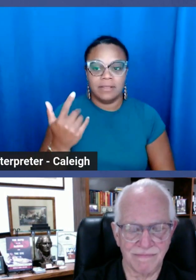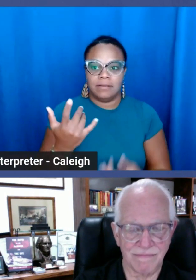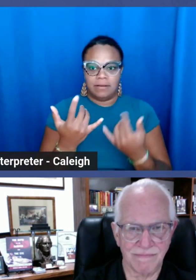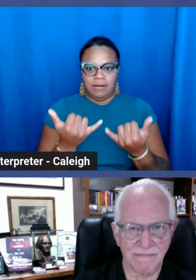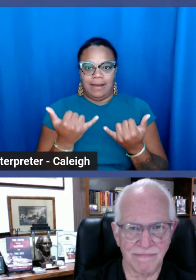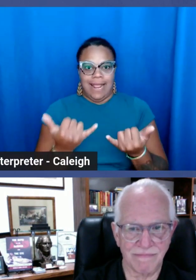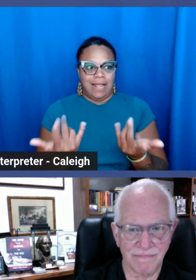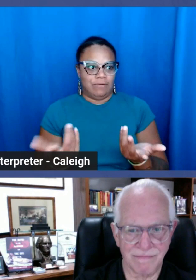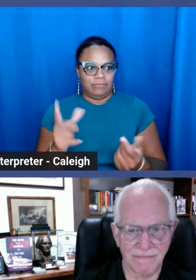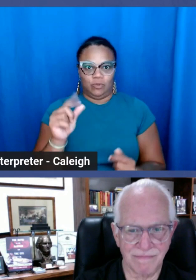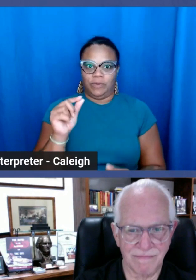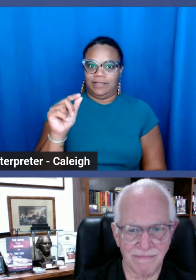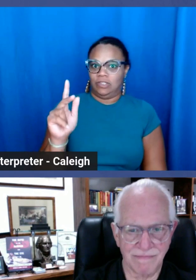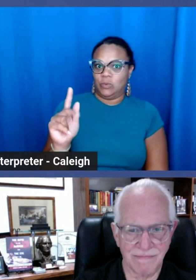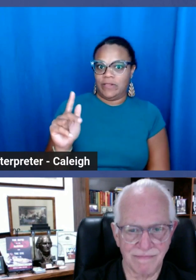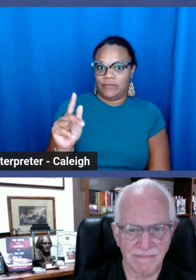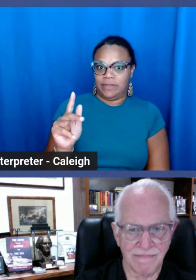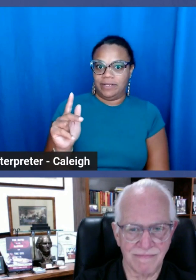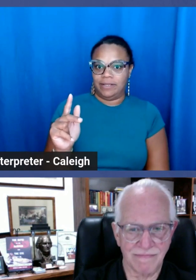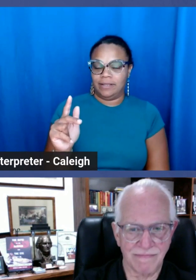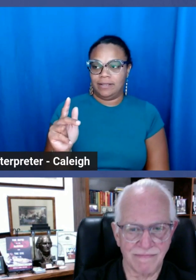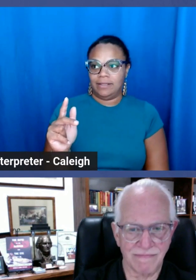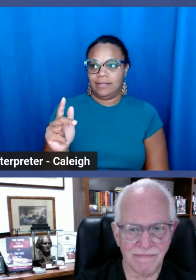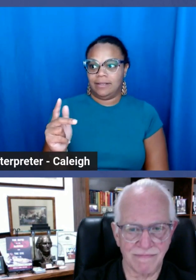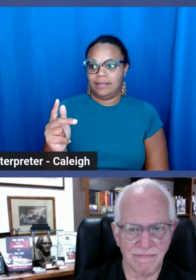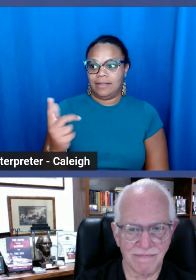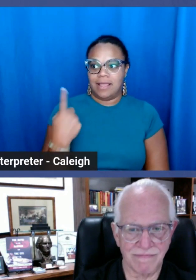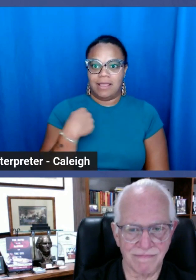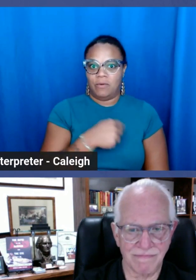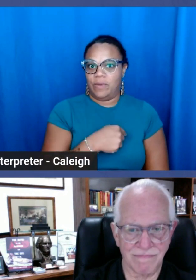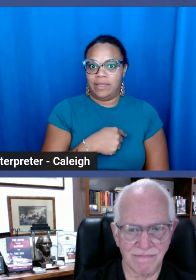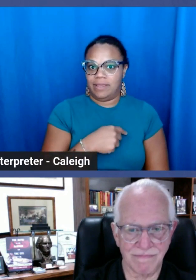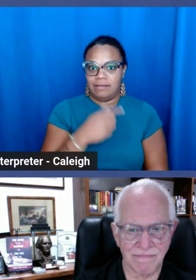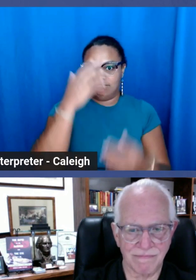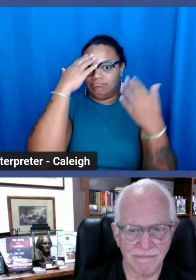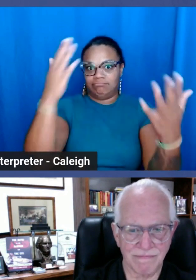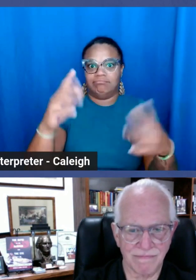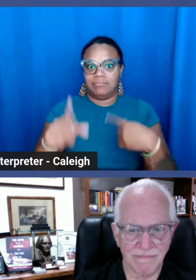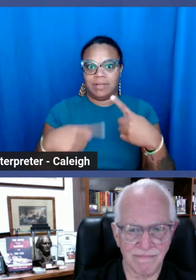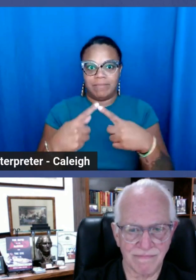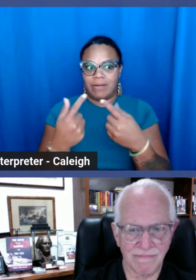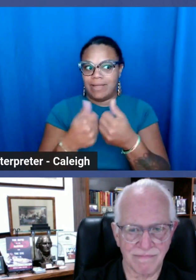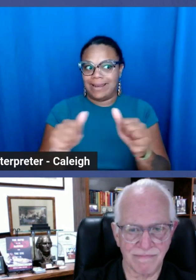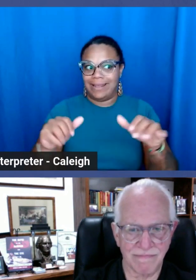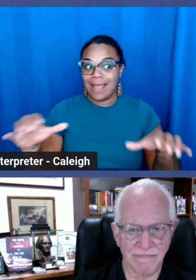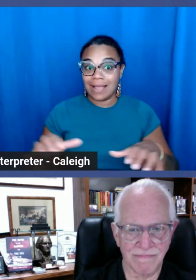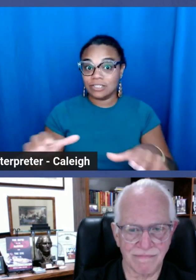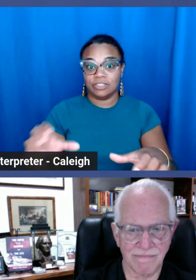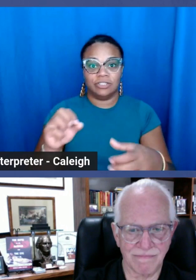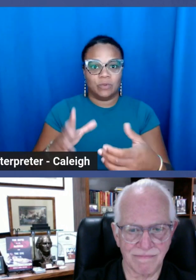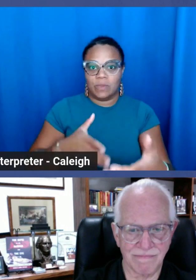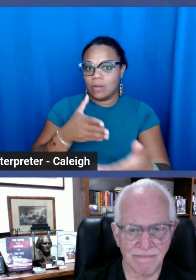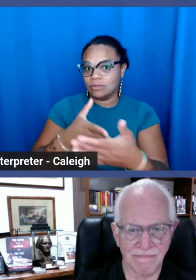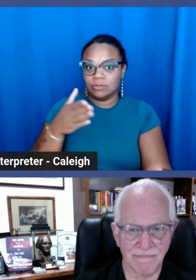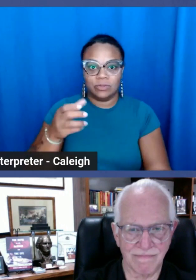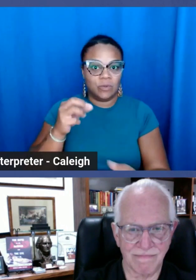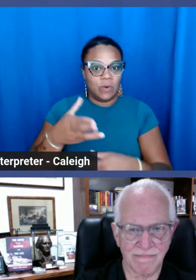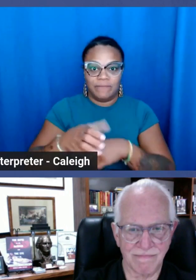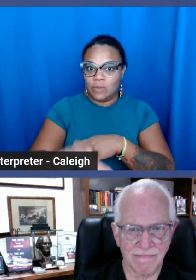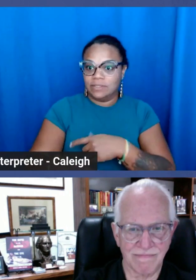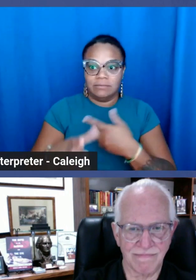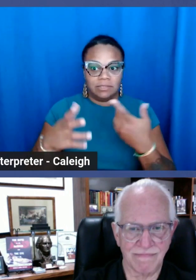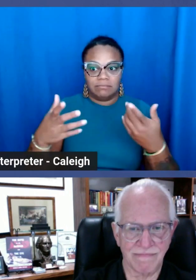in 2023 and we're not aware of any actions, any lawsuits or enforcement actions that had